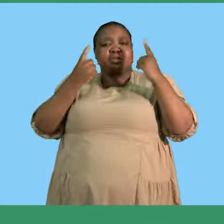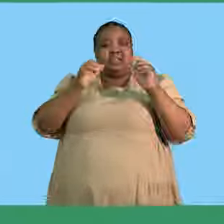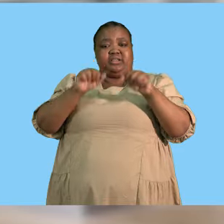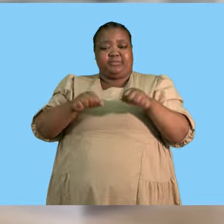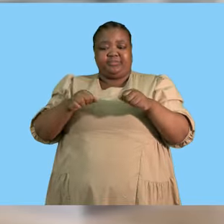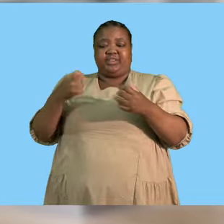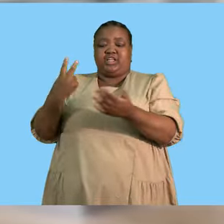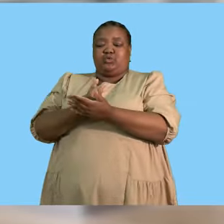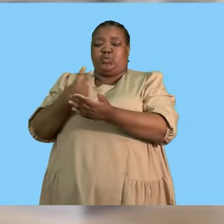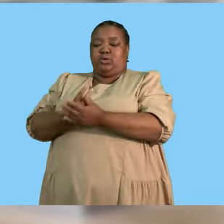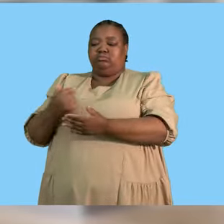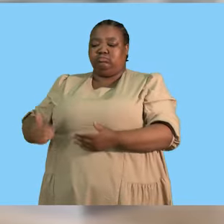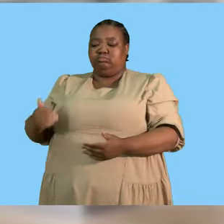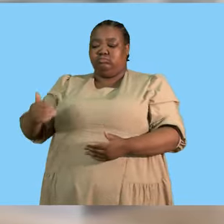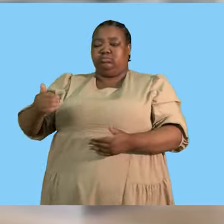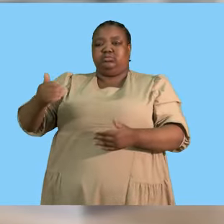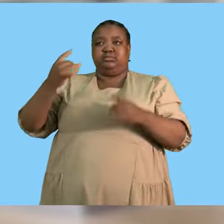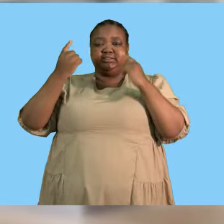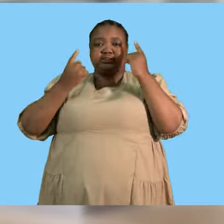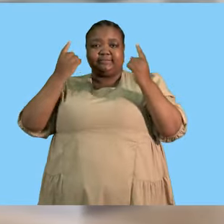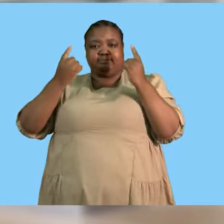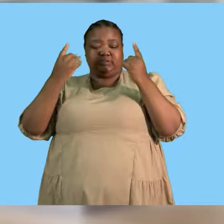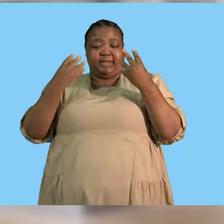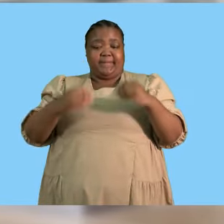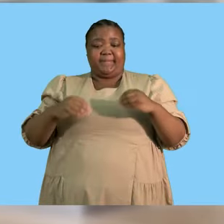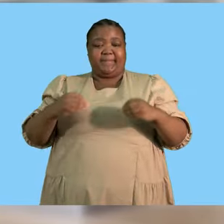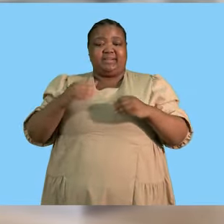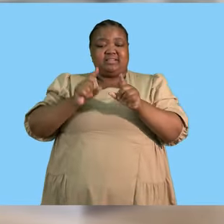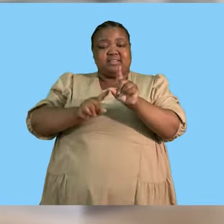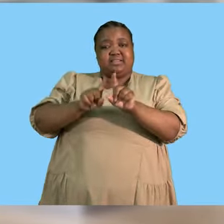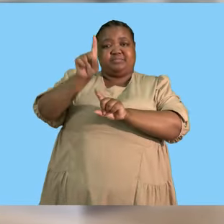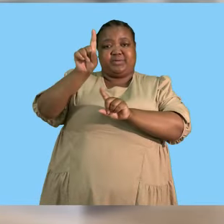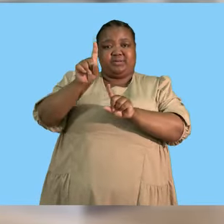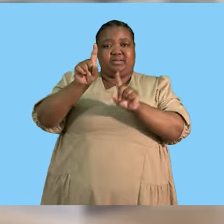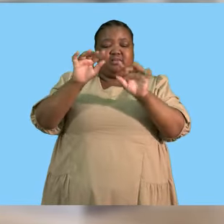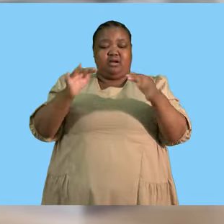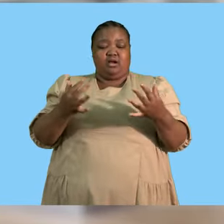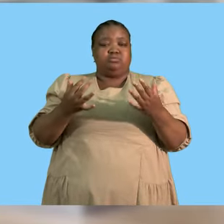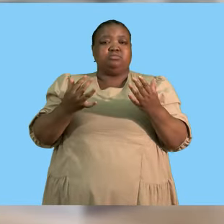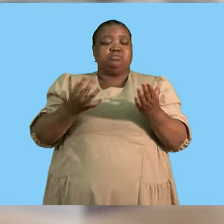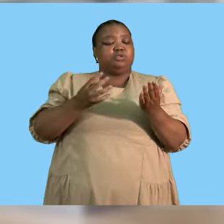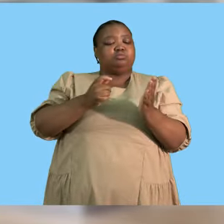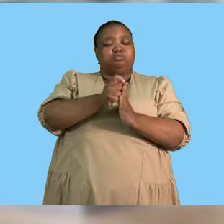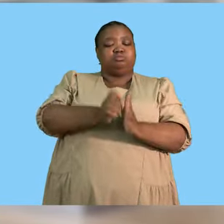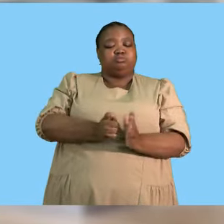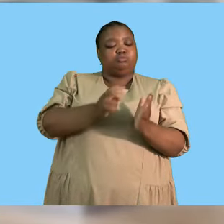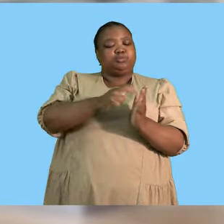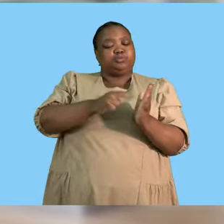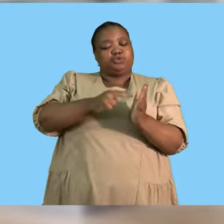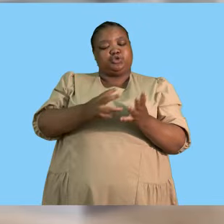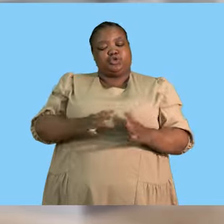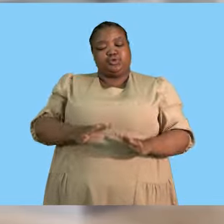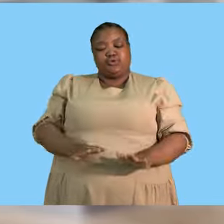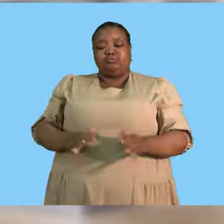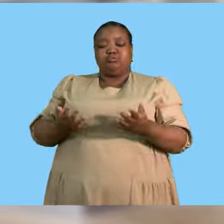So if your routine thinking for passing grade 11 business studies is to just simply read your notes and go and